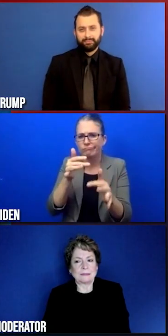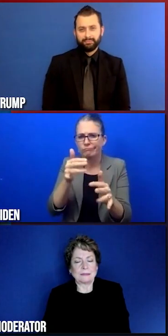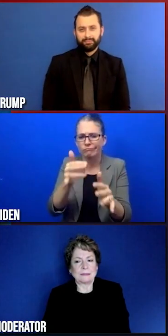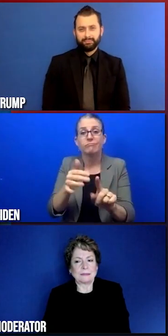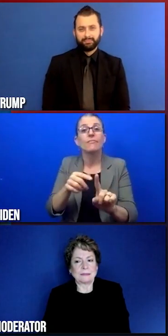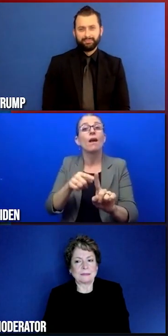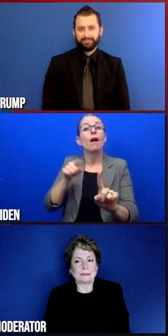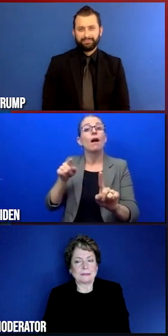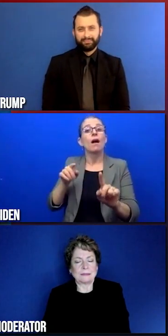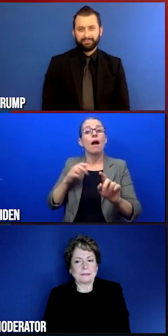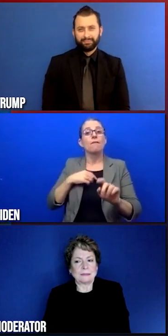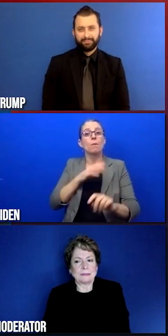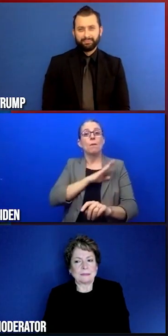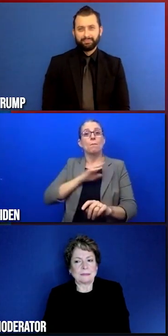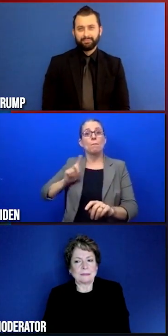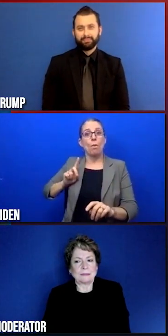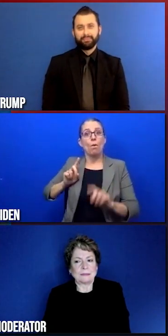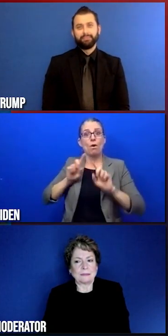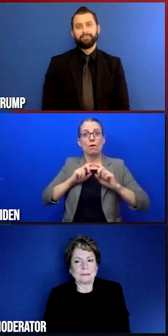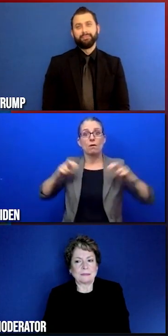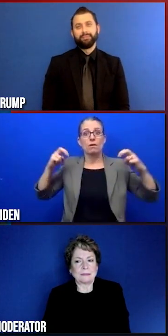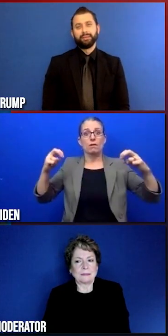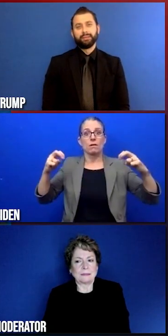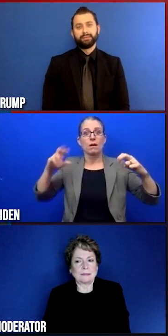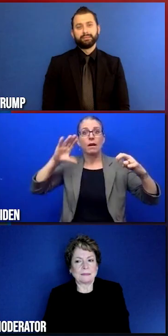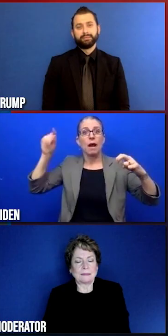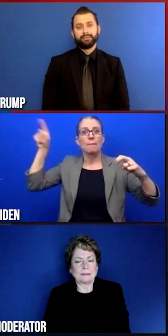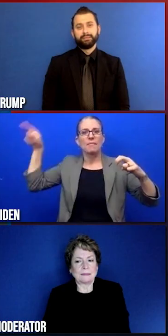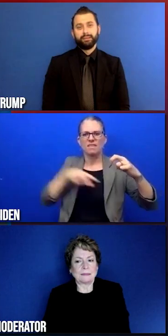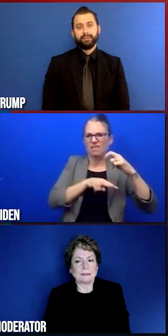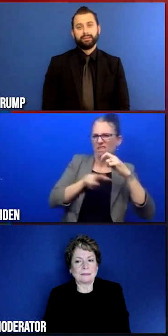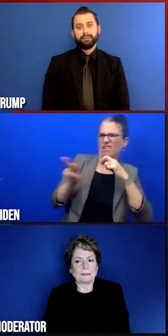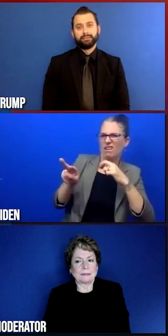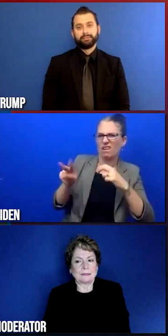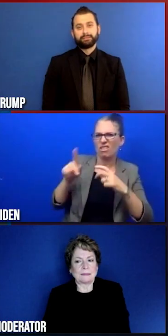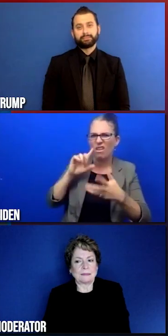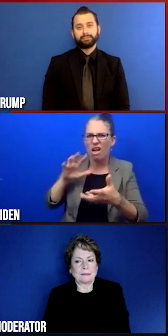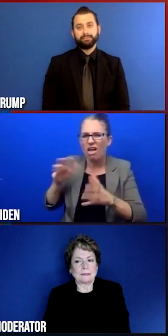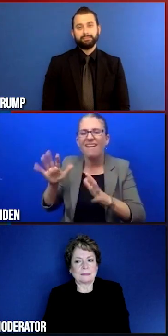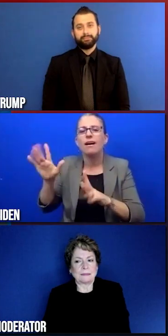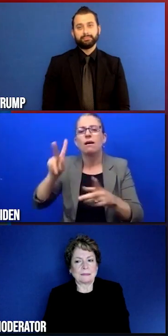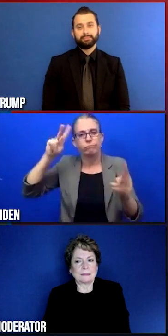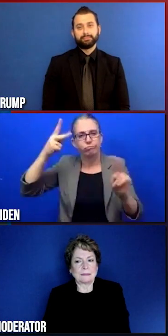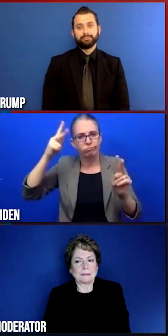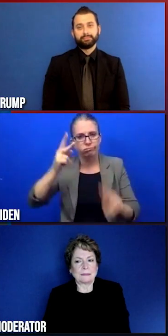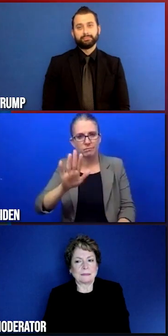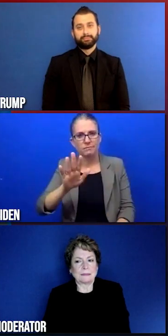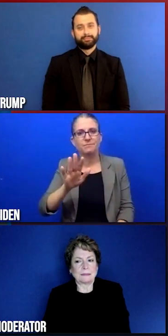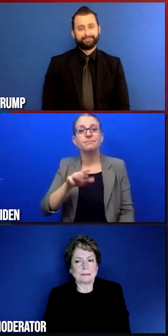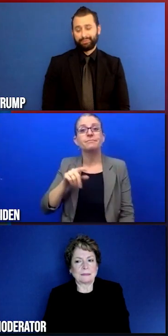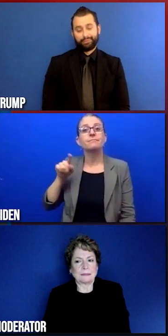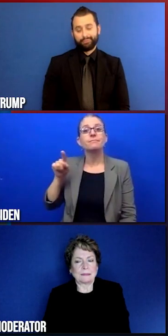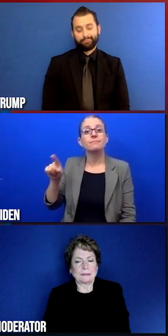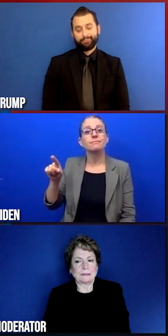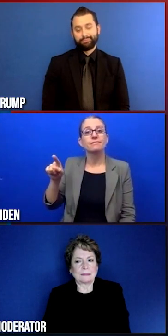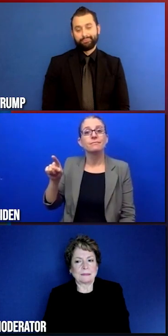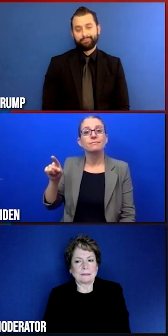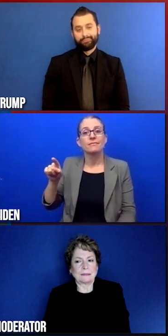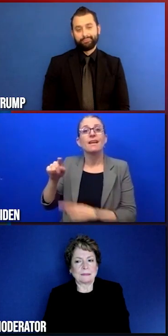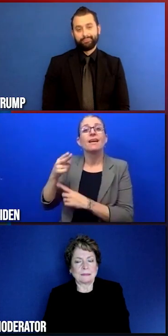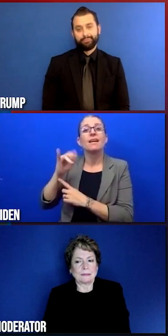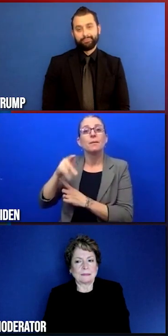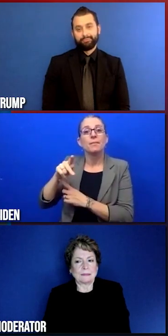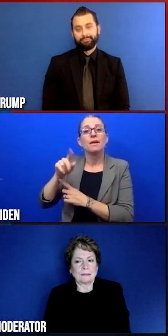single solitary person, when he was going through his impeachment, testifying under oath who worked for him, said, I did my job